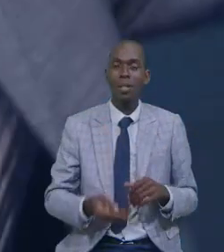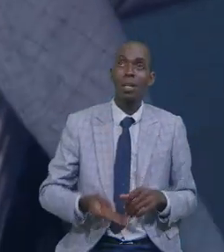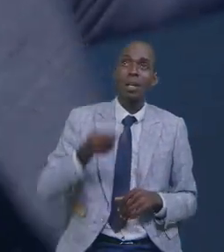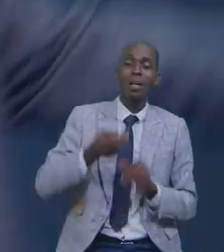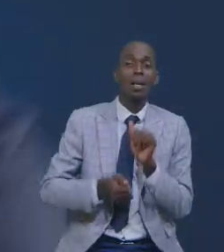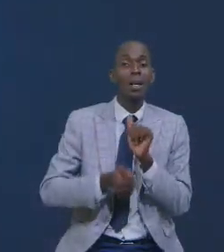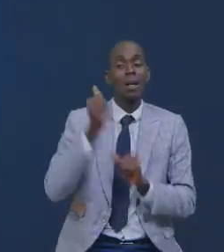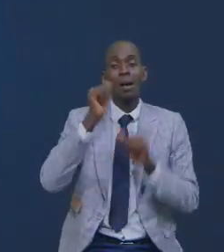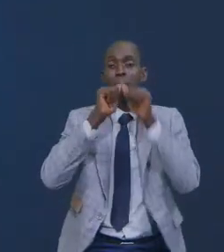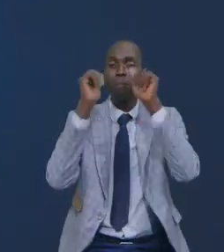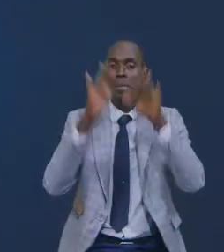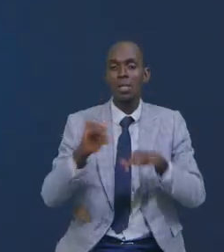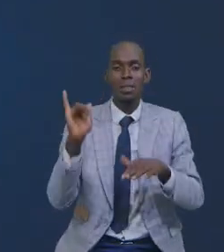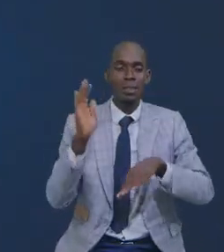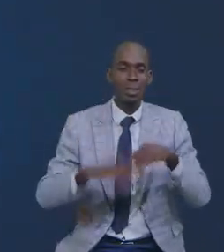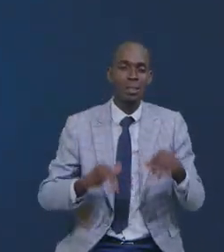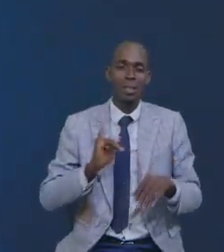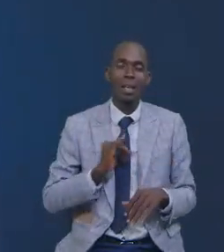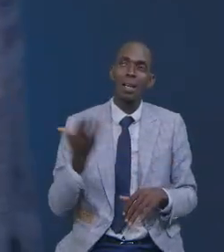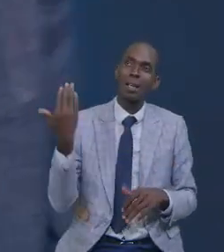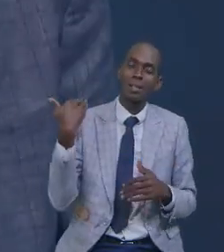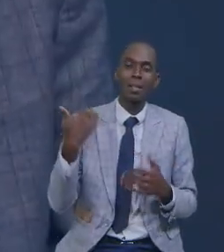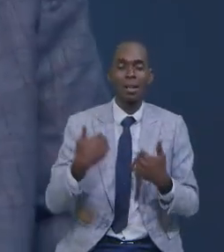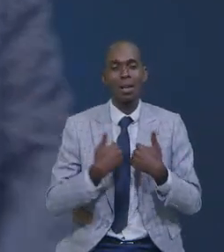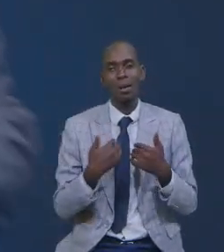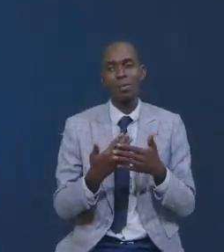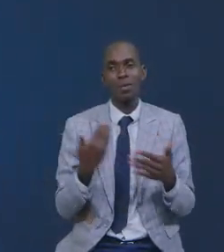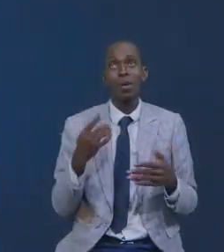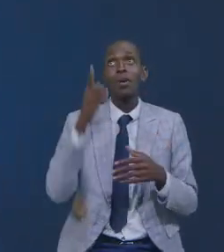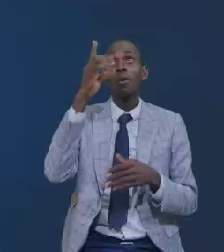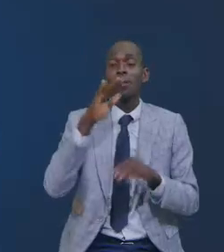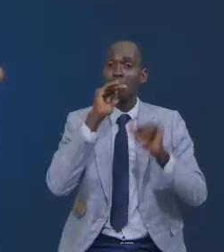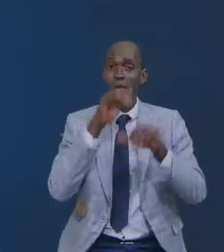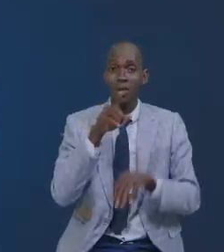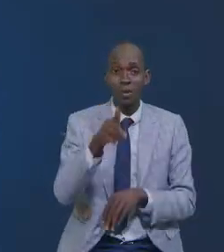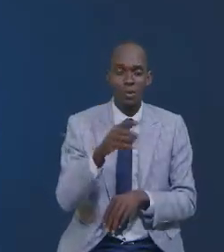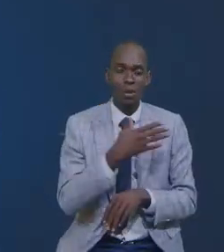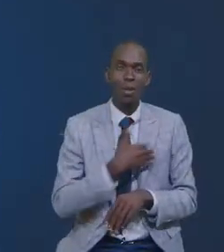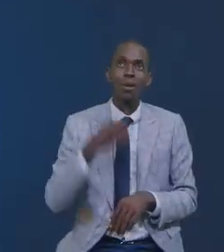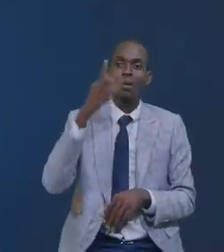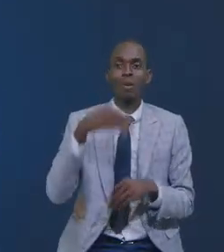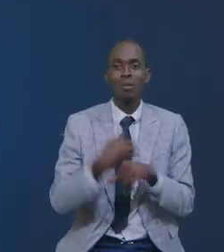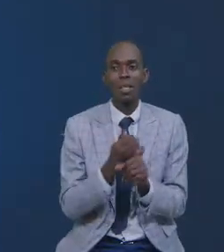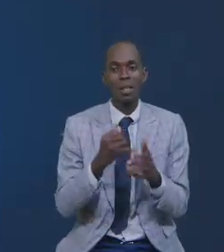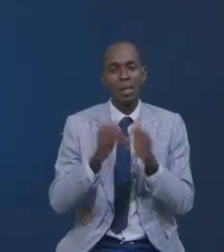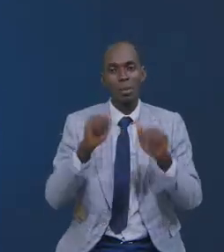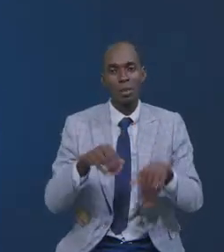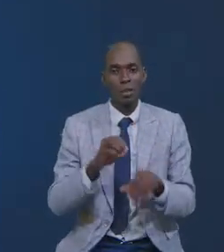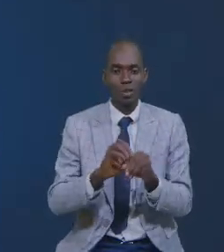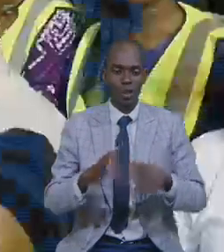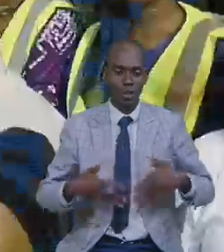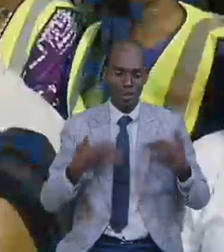that I ever had before. God bless you, and God make it possible in your life tonight,